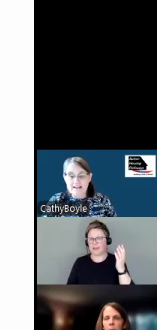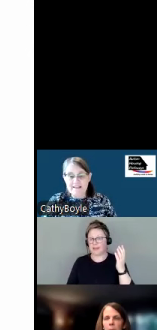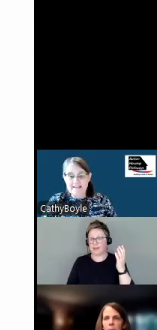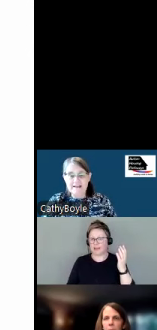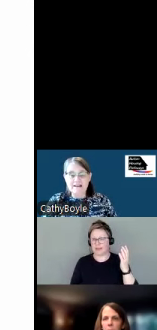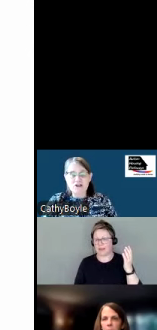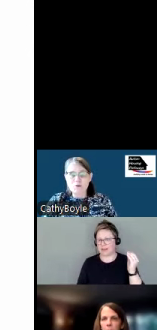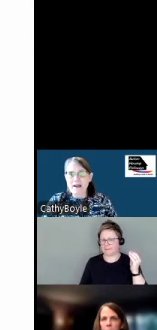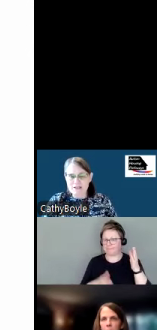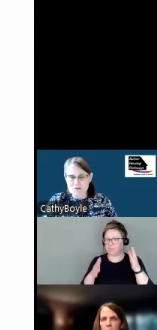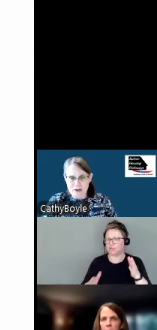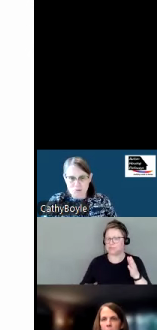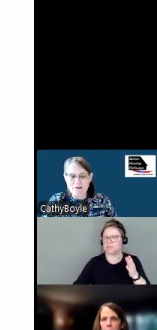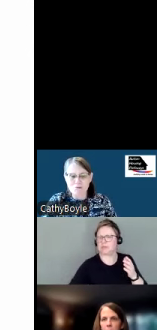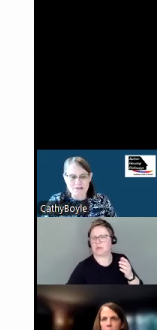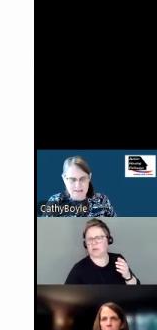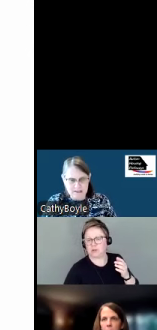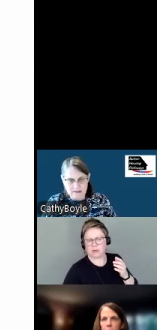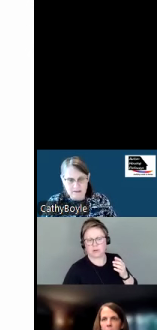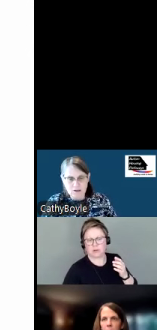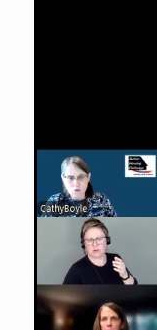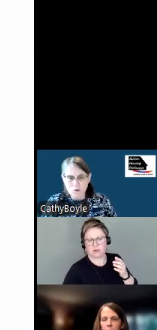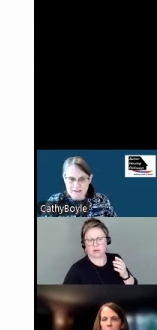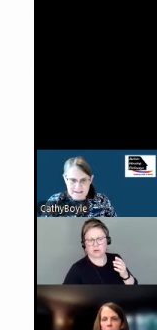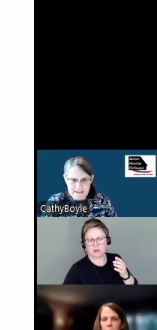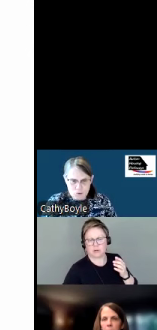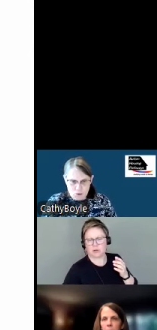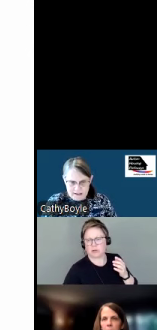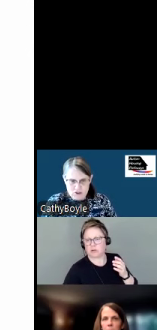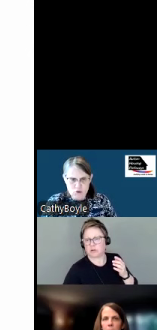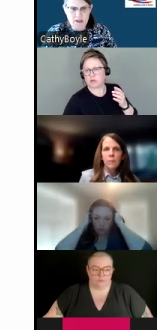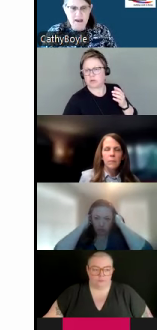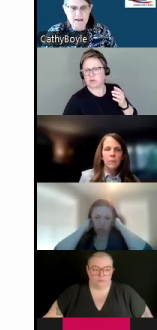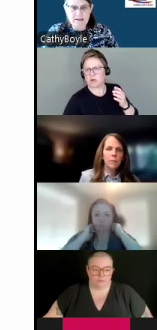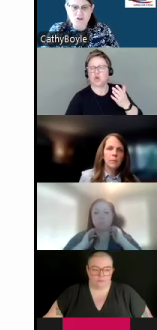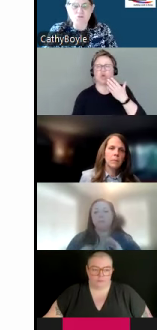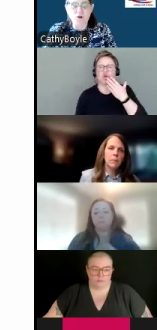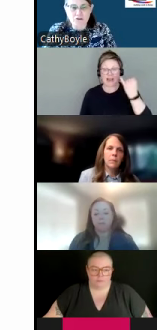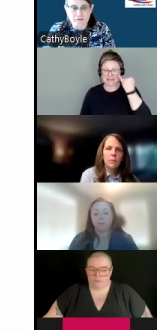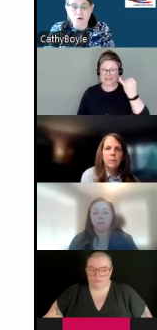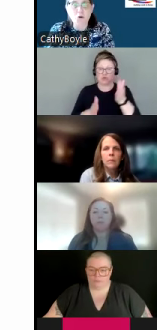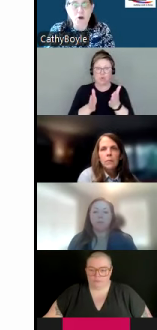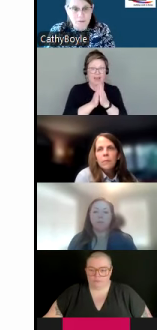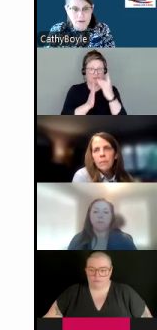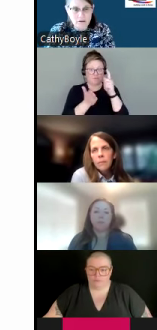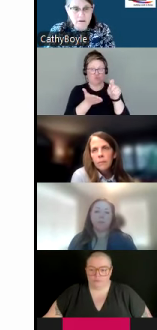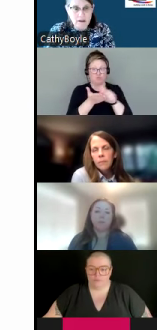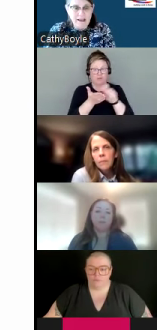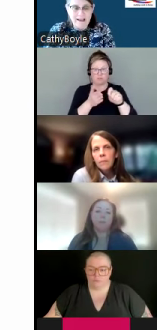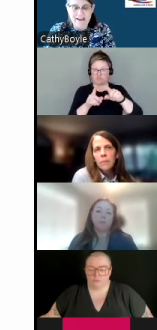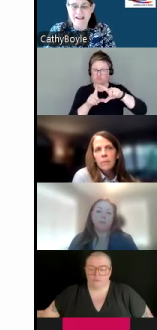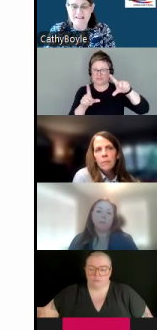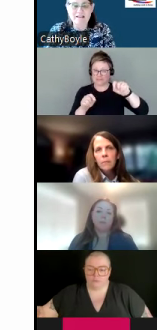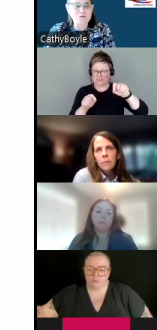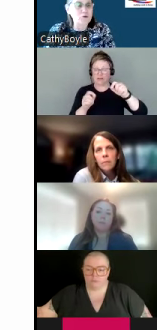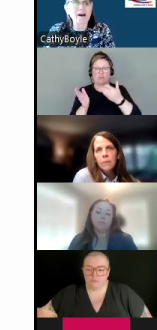good idea to ask for a written receipt. One easy way to do that is to bring your photocopy